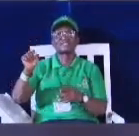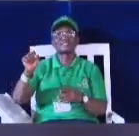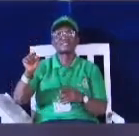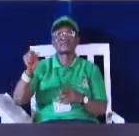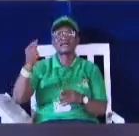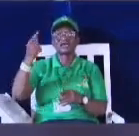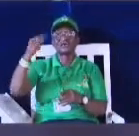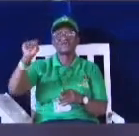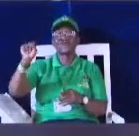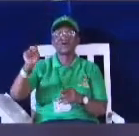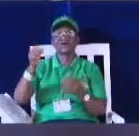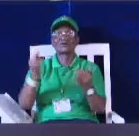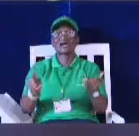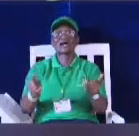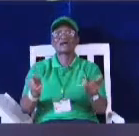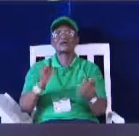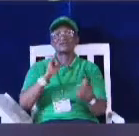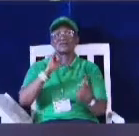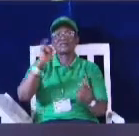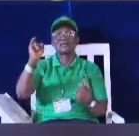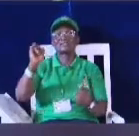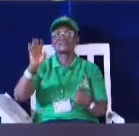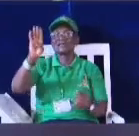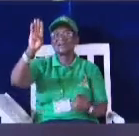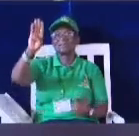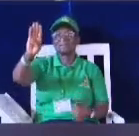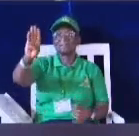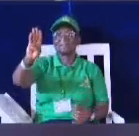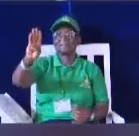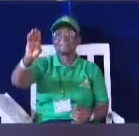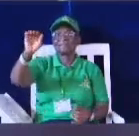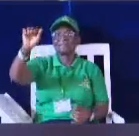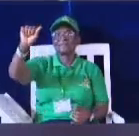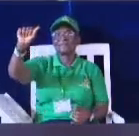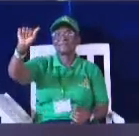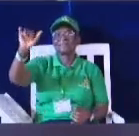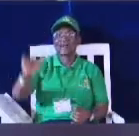for now is Bayelsa province.